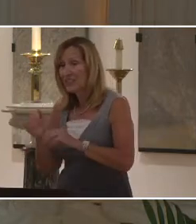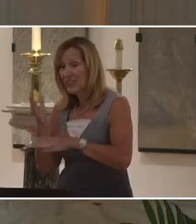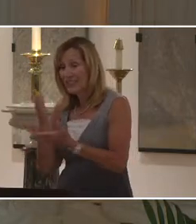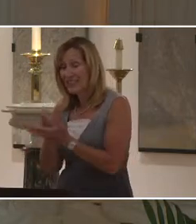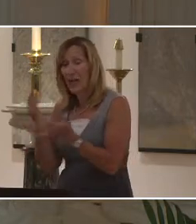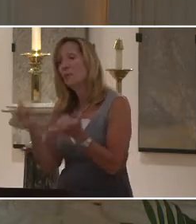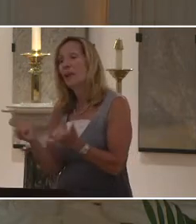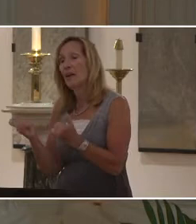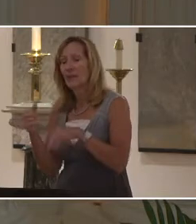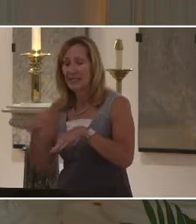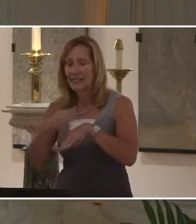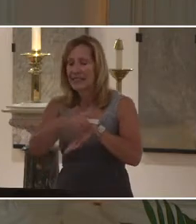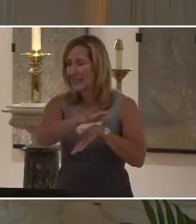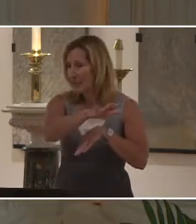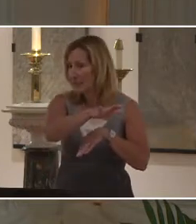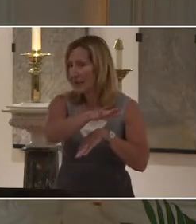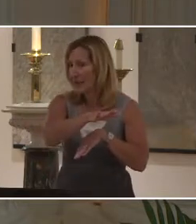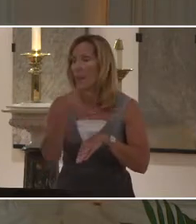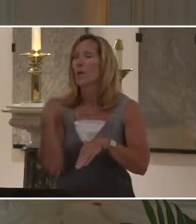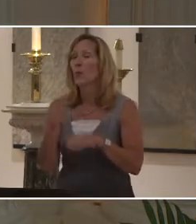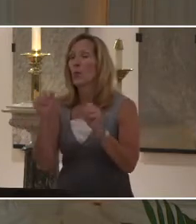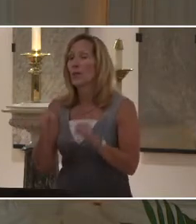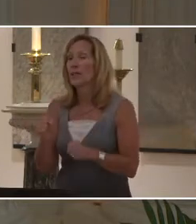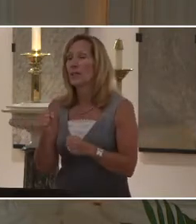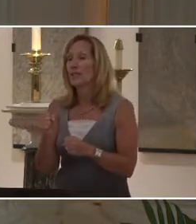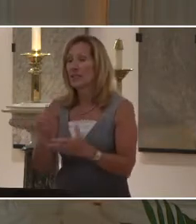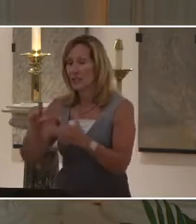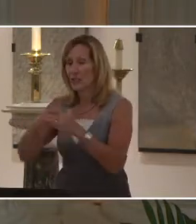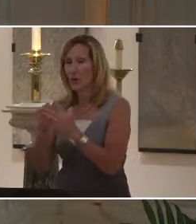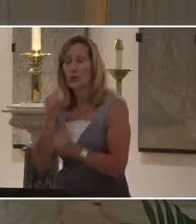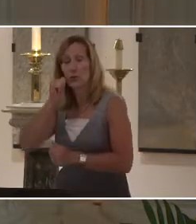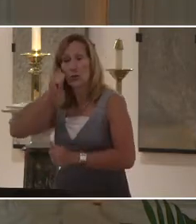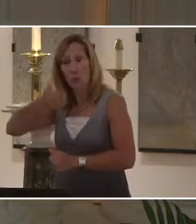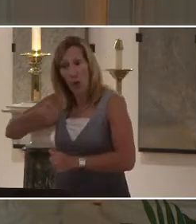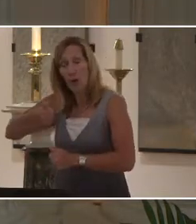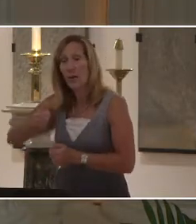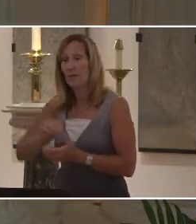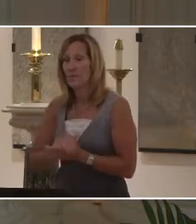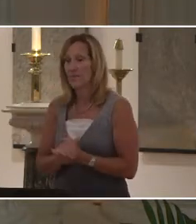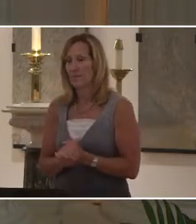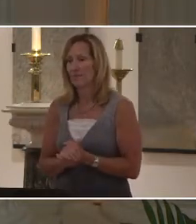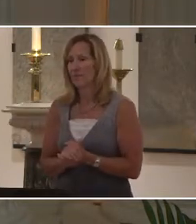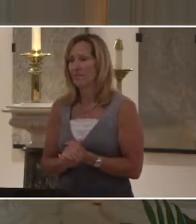stop now, send them away, and we can pick up where we left off tomorrow.